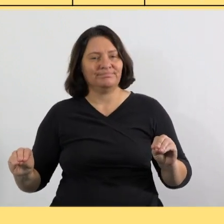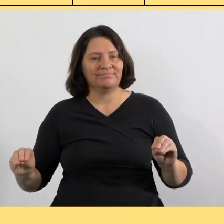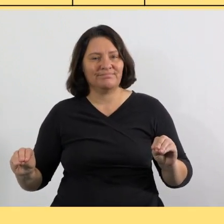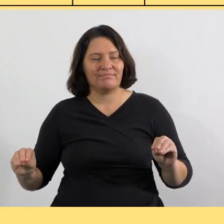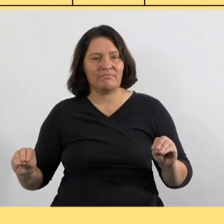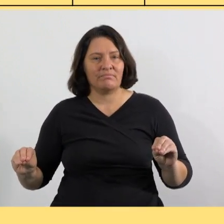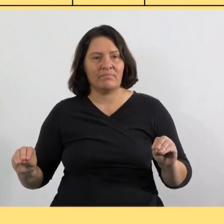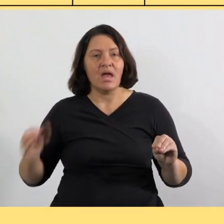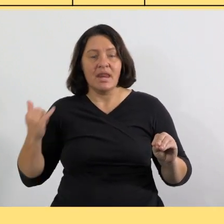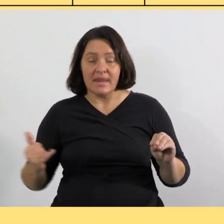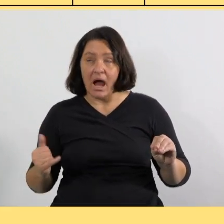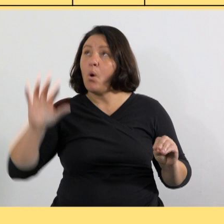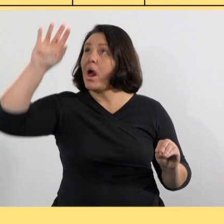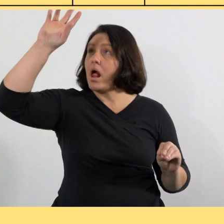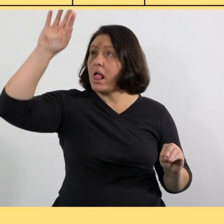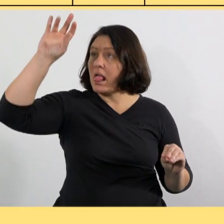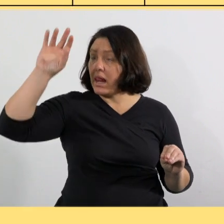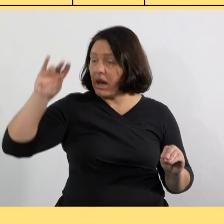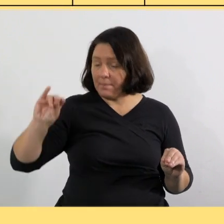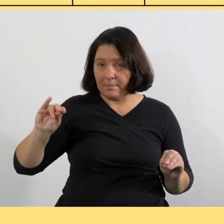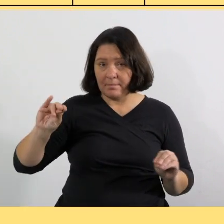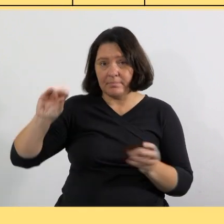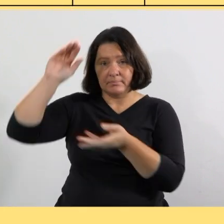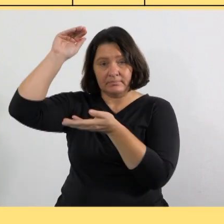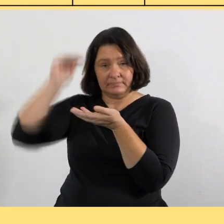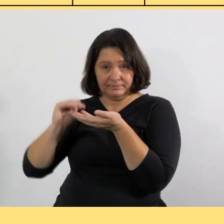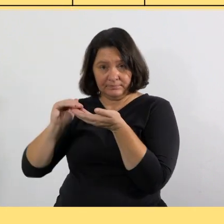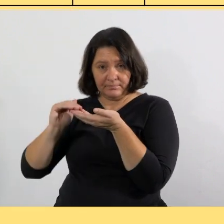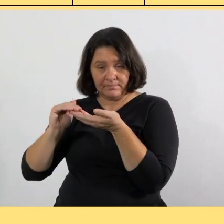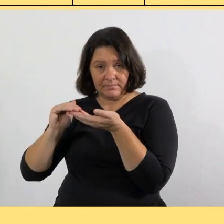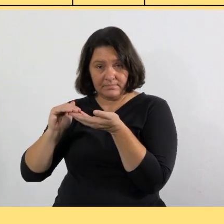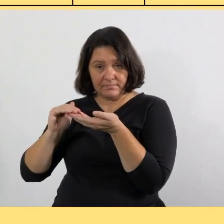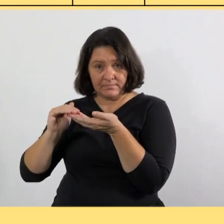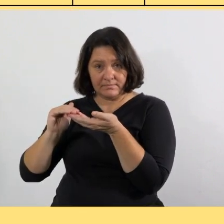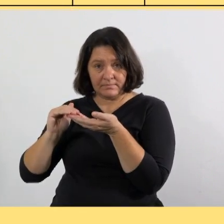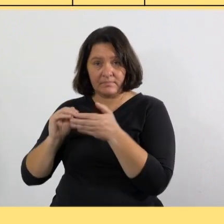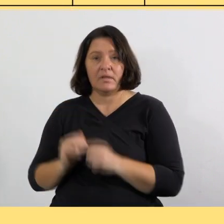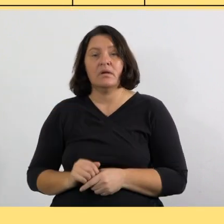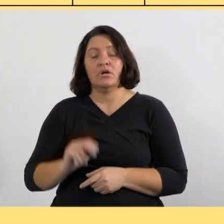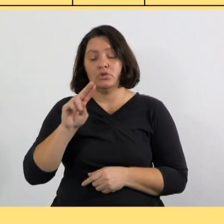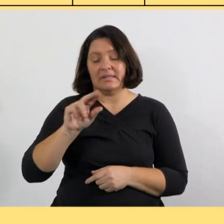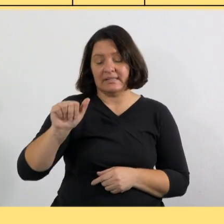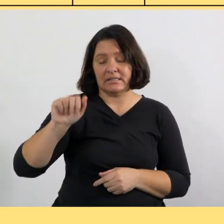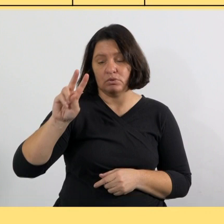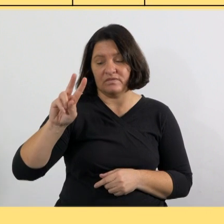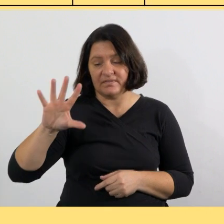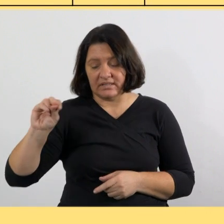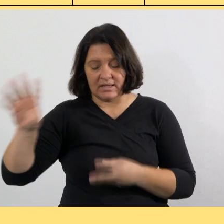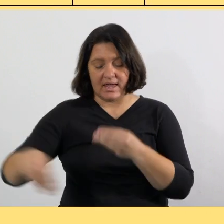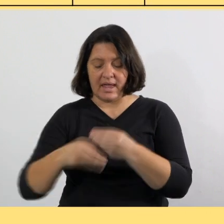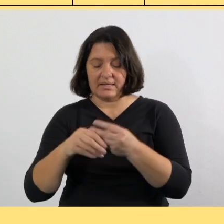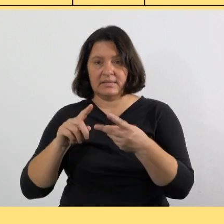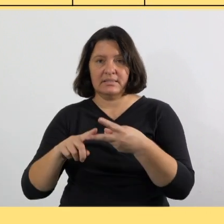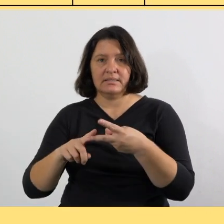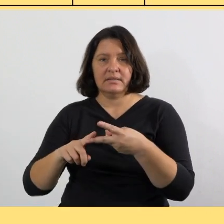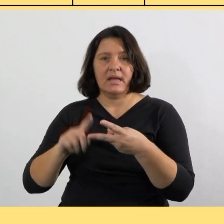106,385. And then I'll begin to add the amounts on the credit side, that is your 26,250,